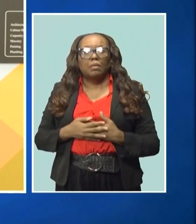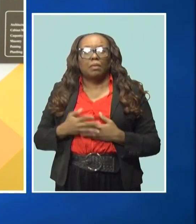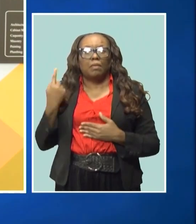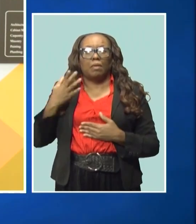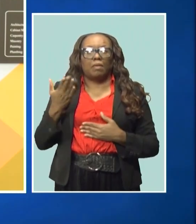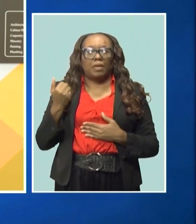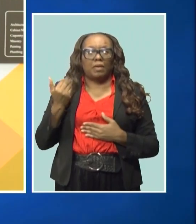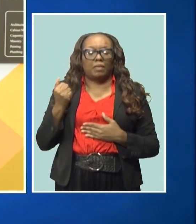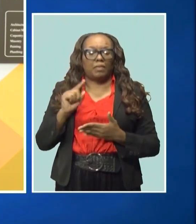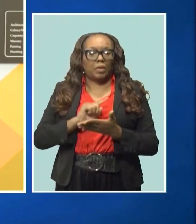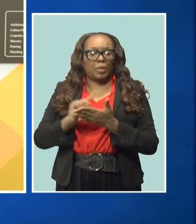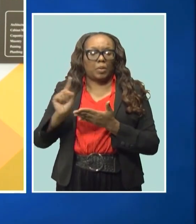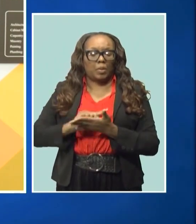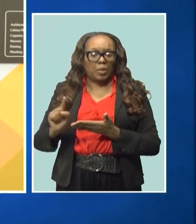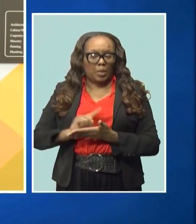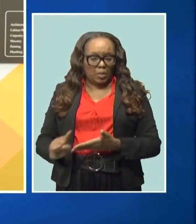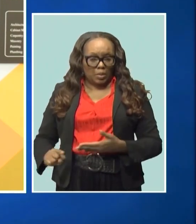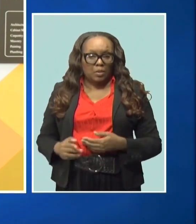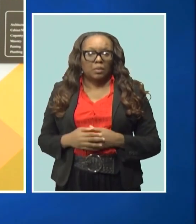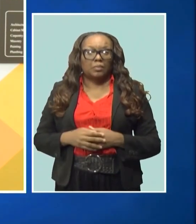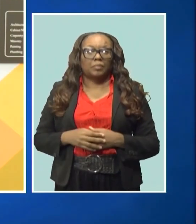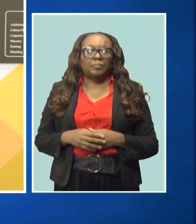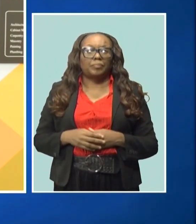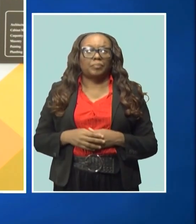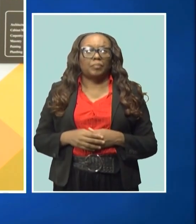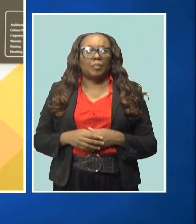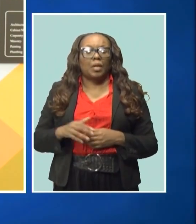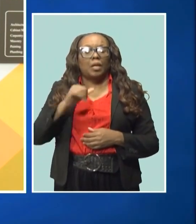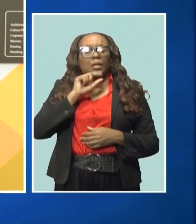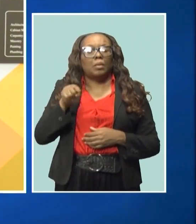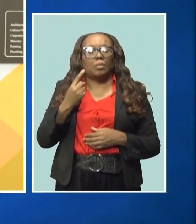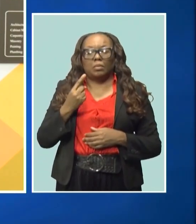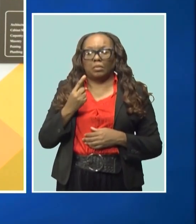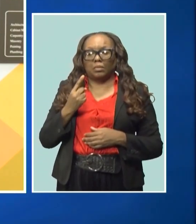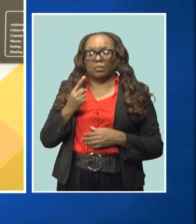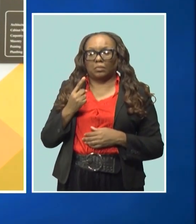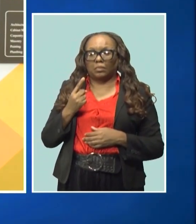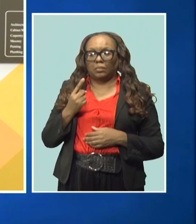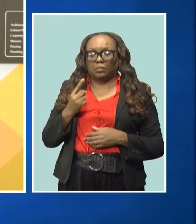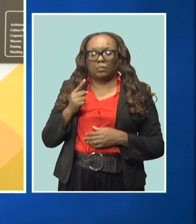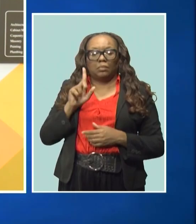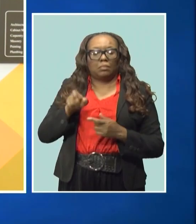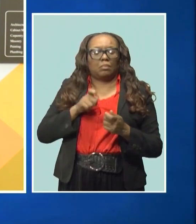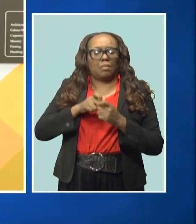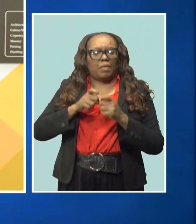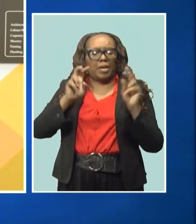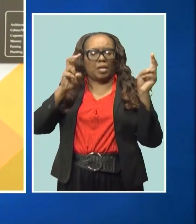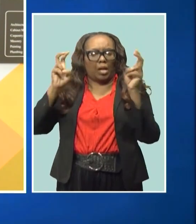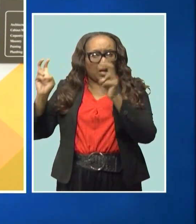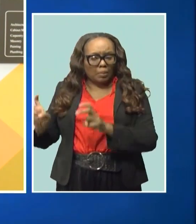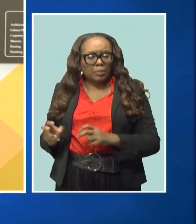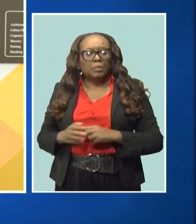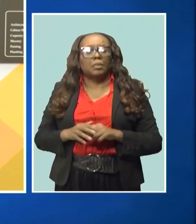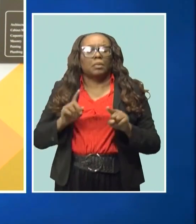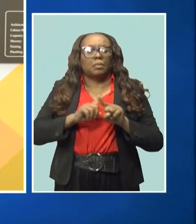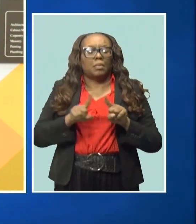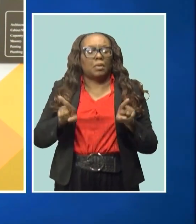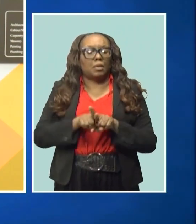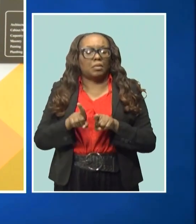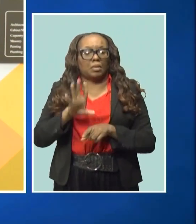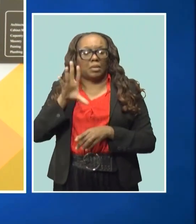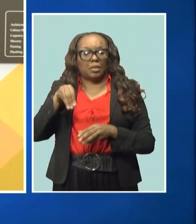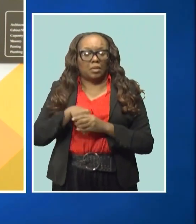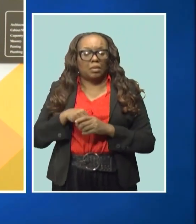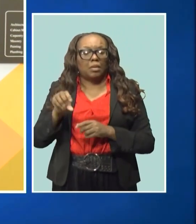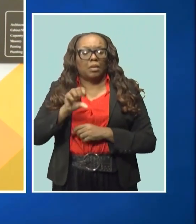period. But the programs also include not only the core topic of AutoCAD or QuickBooks and what's not, but we're also including the